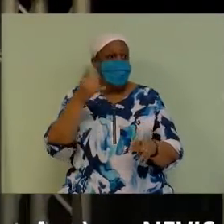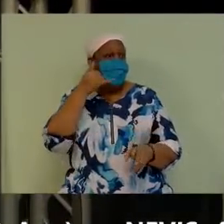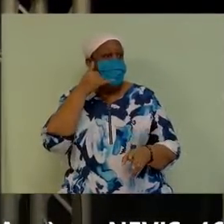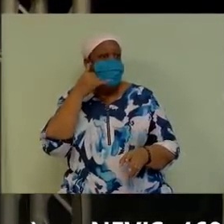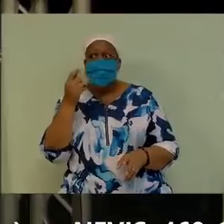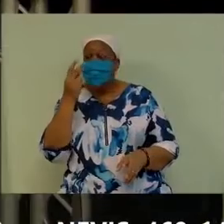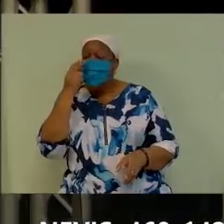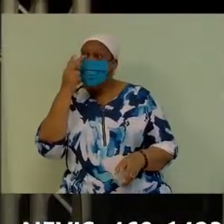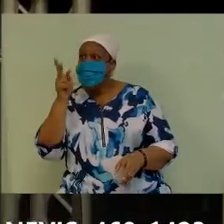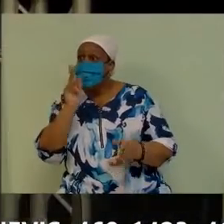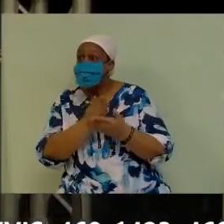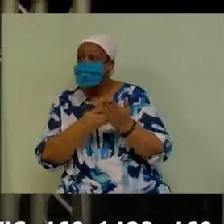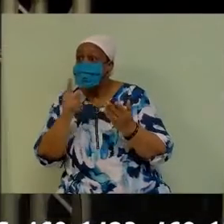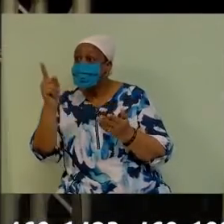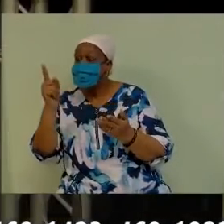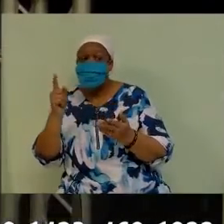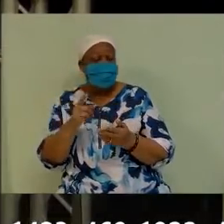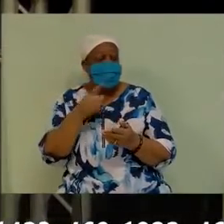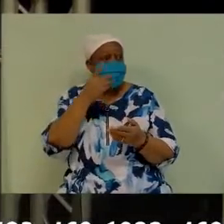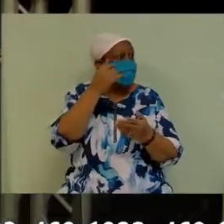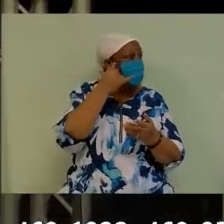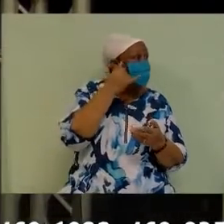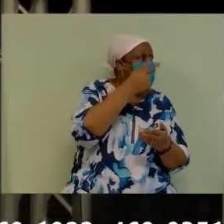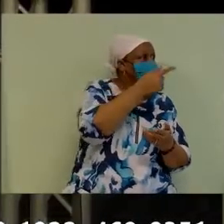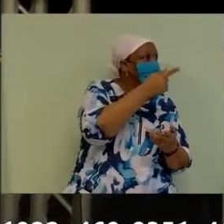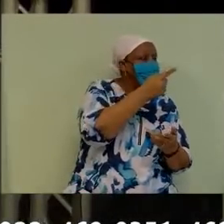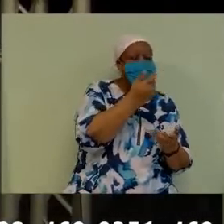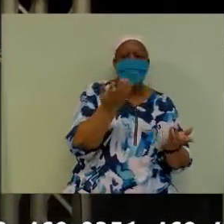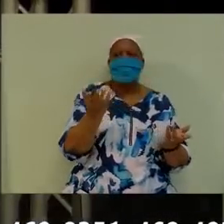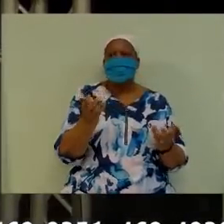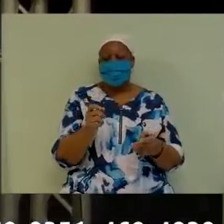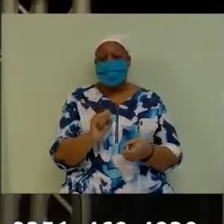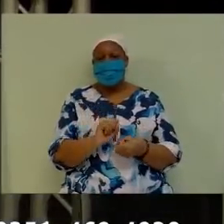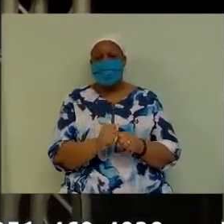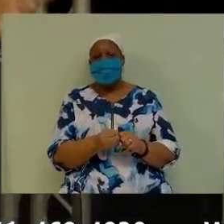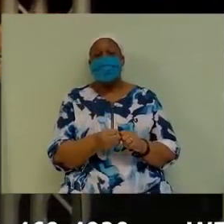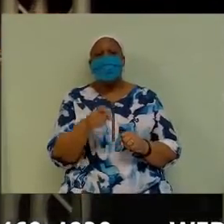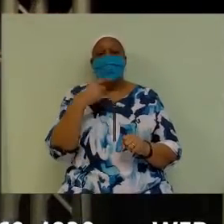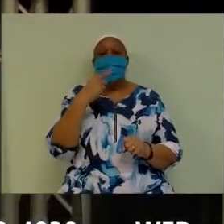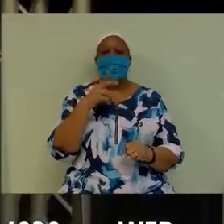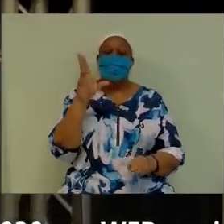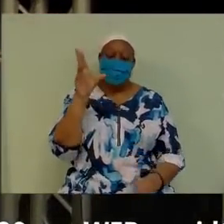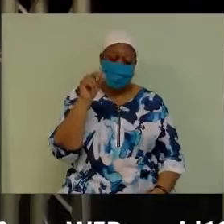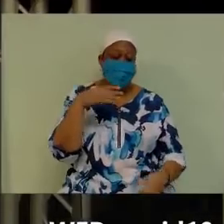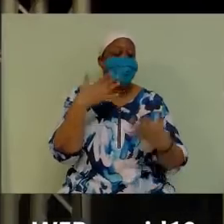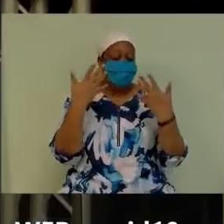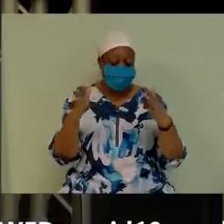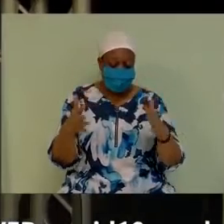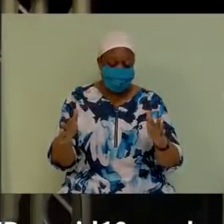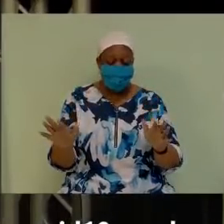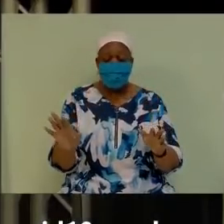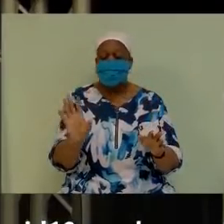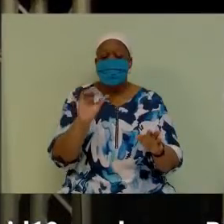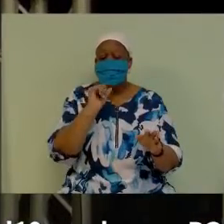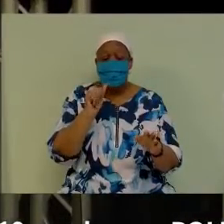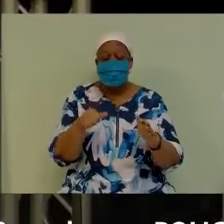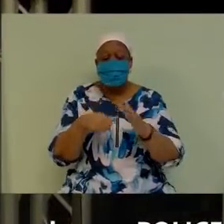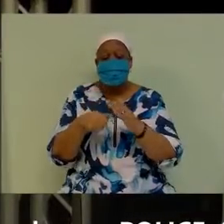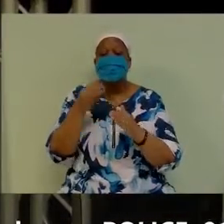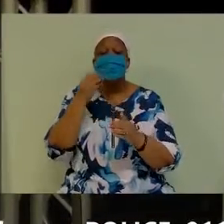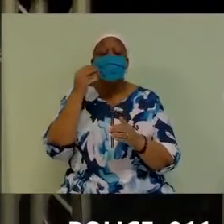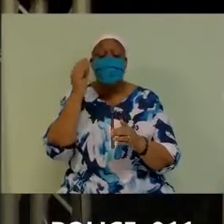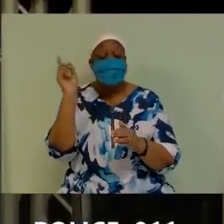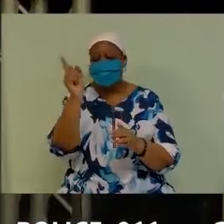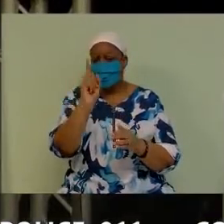here indicating that I was getting calls myself when persons saw persons wandering about when they were supposed to be in quarantine. And I said